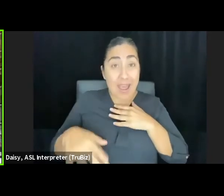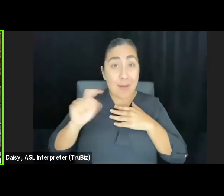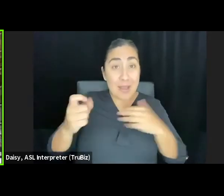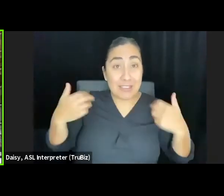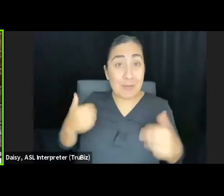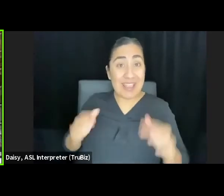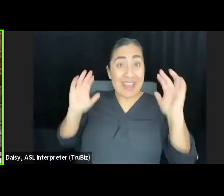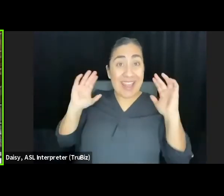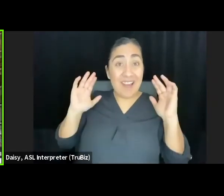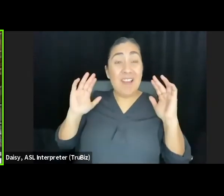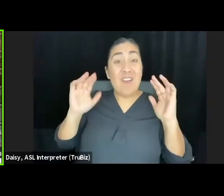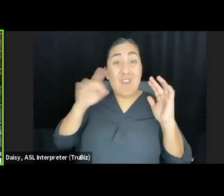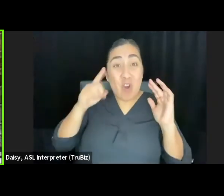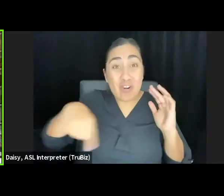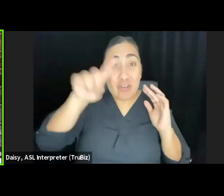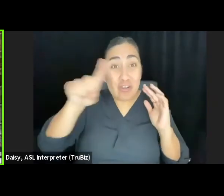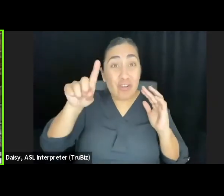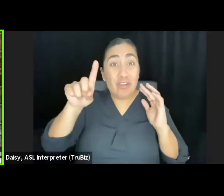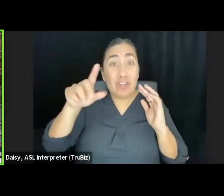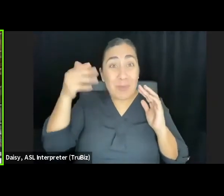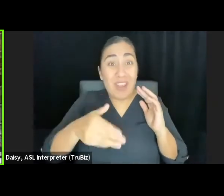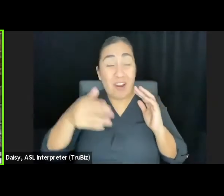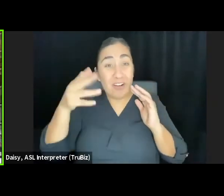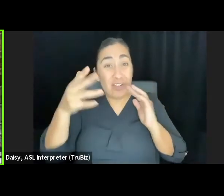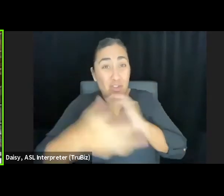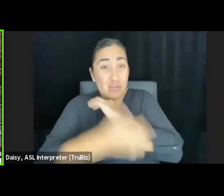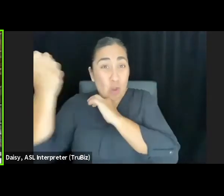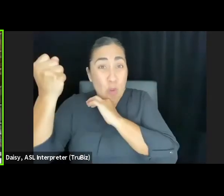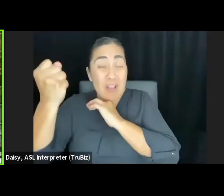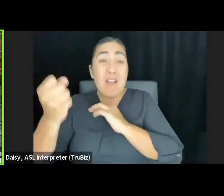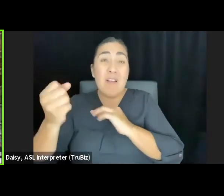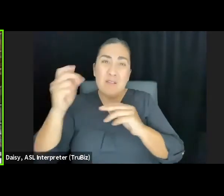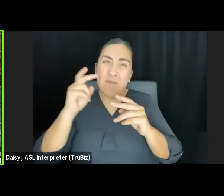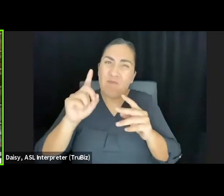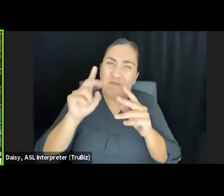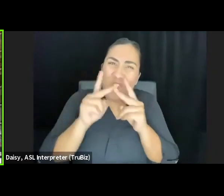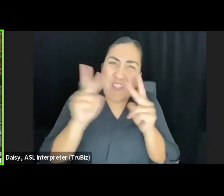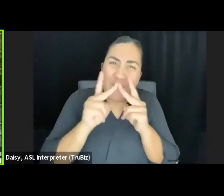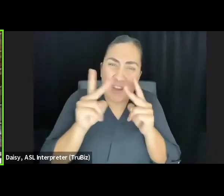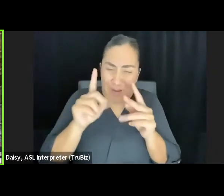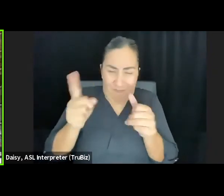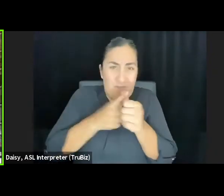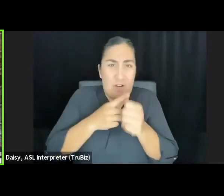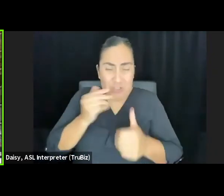it is such a great little itty bitty first step in a long road of what it means to really,